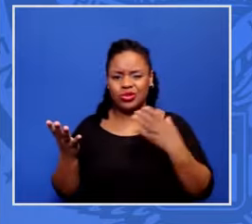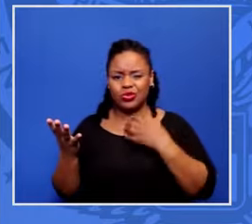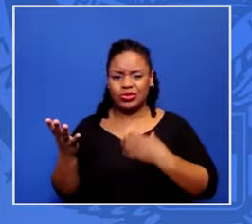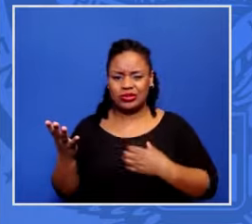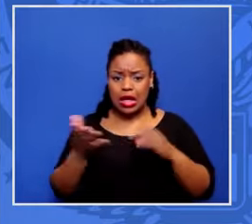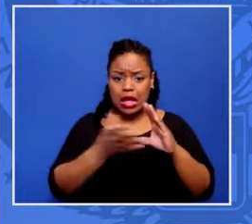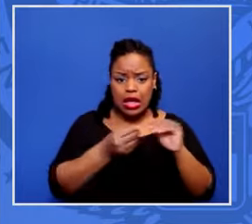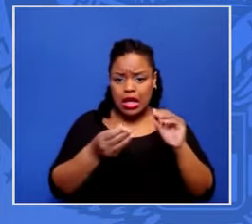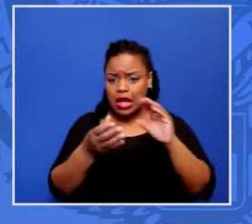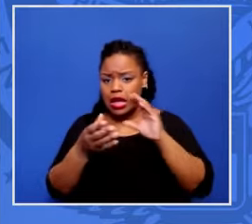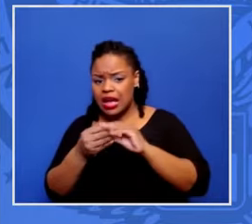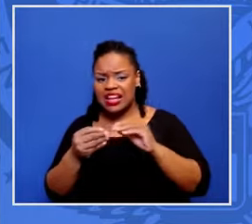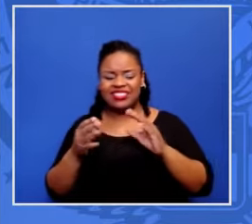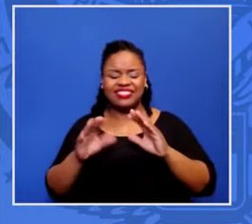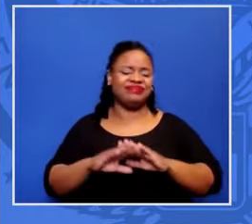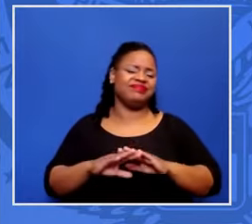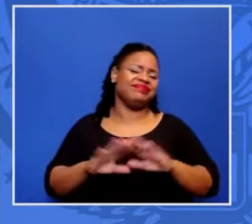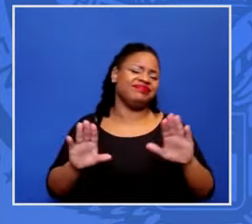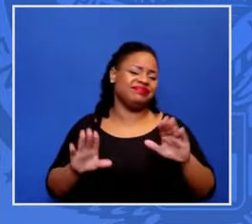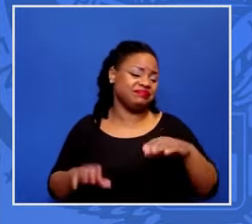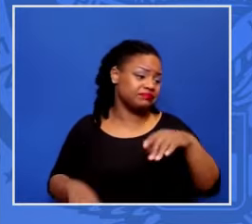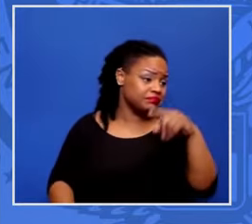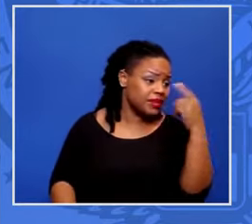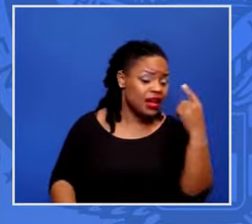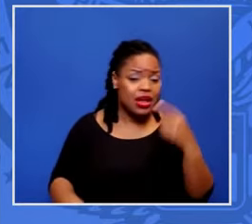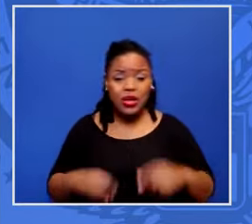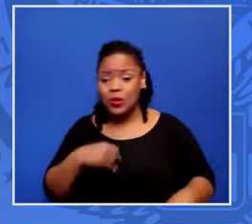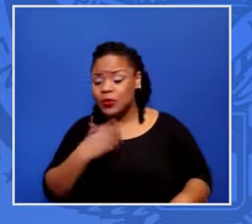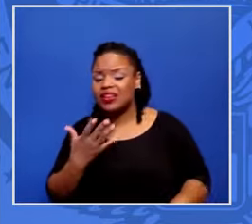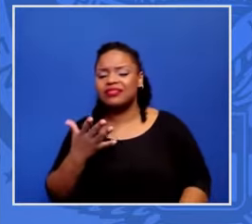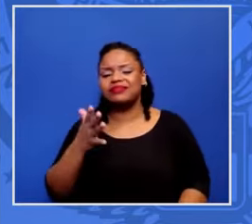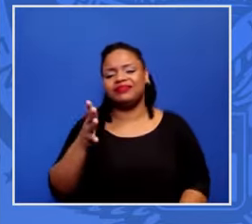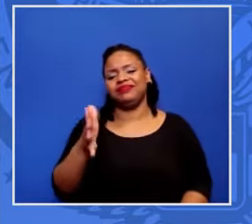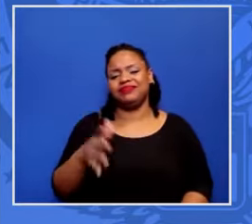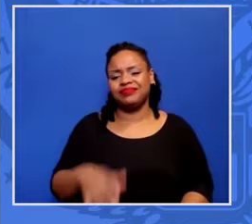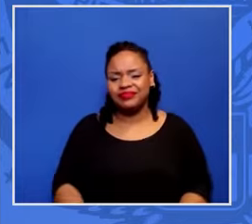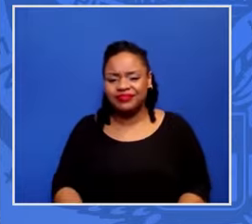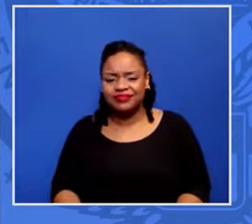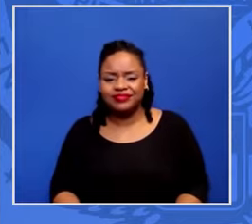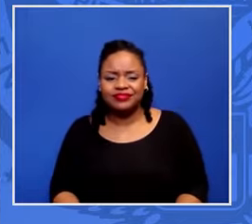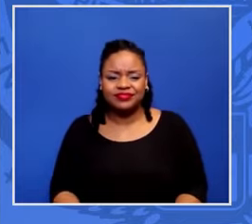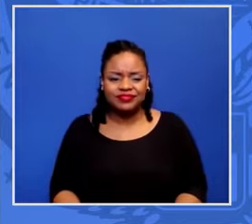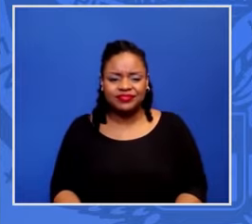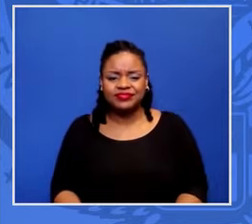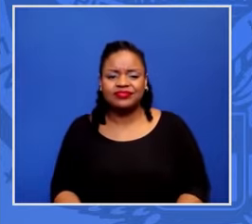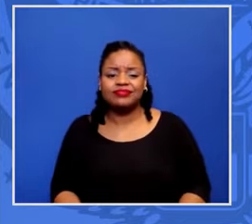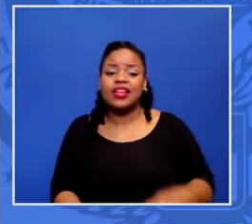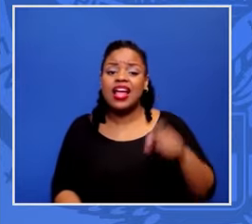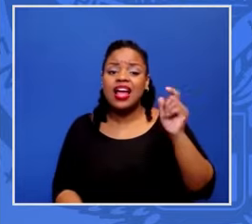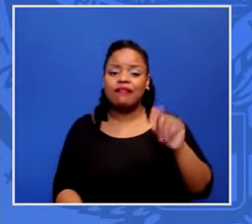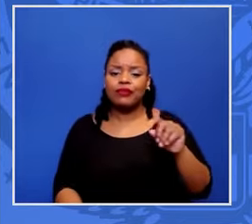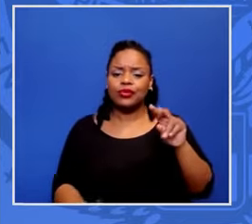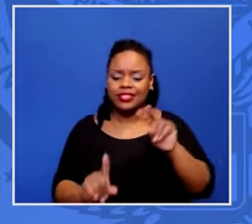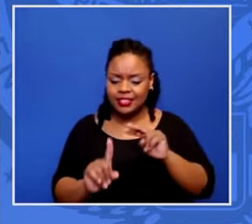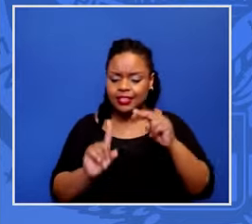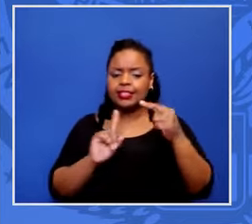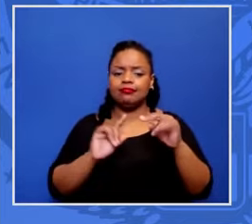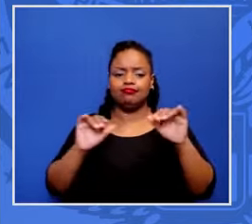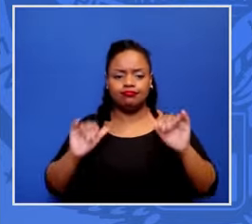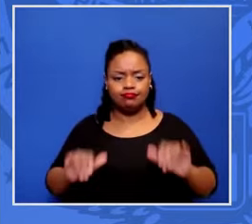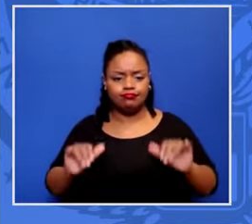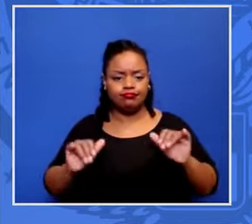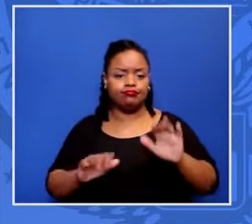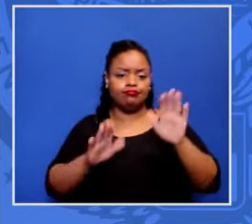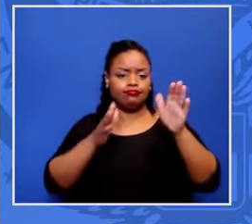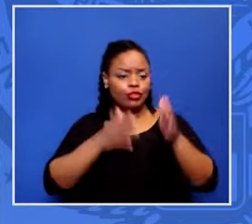black? And when we gonna learn to try on someone's shoes sometimes? And when we gonna start to